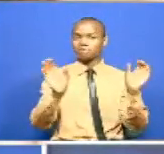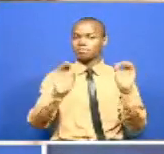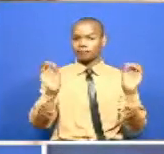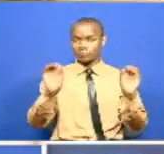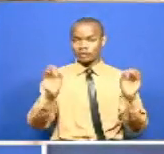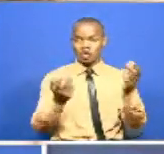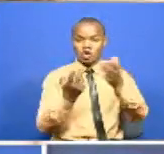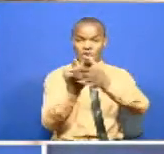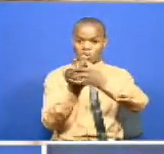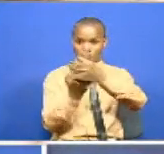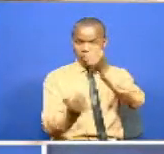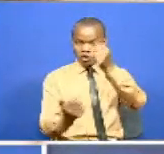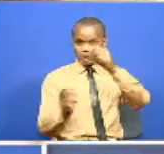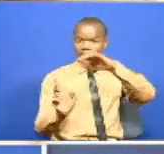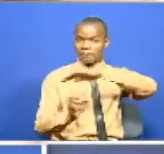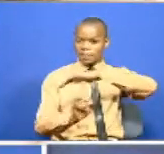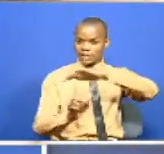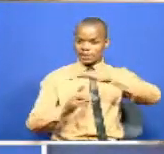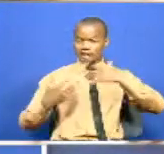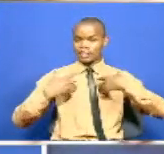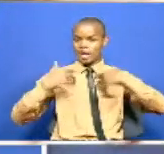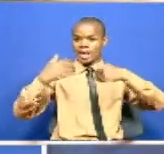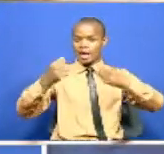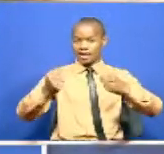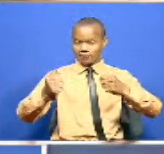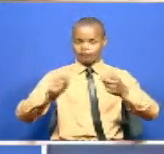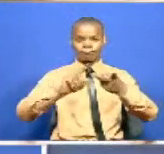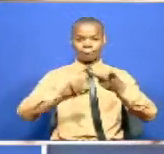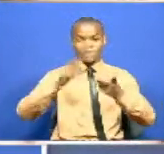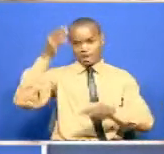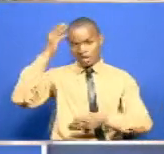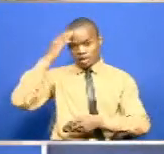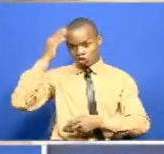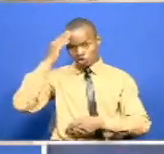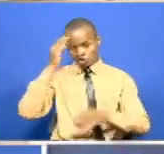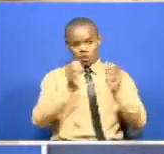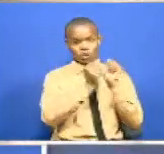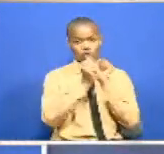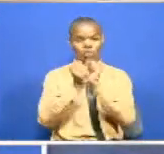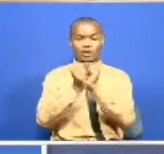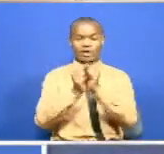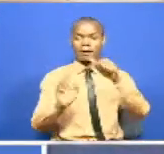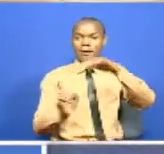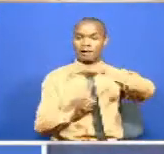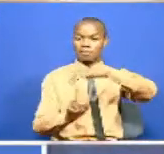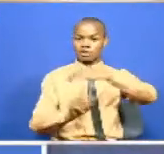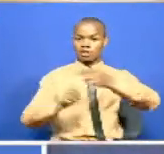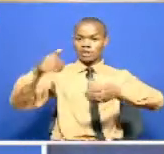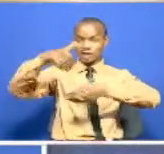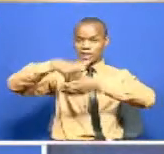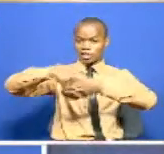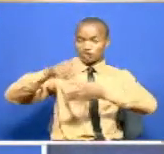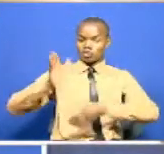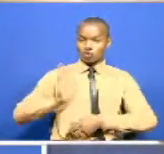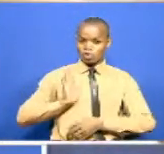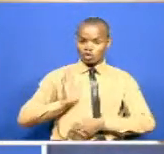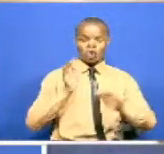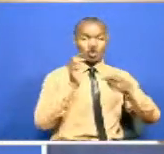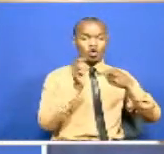the Ministries of Health and Education, together with the Ministry of Interior, are